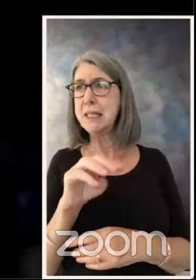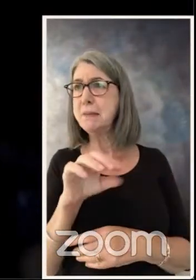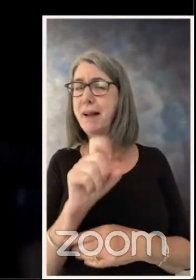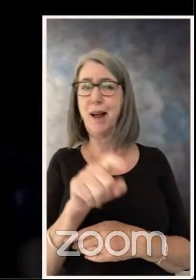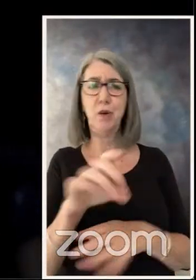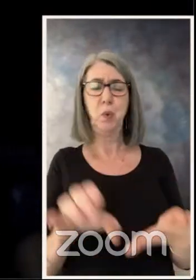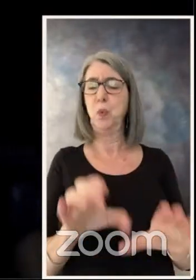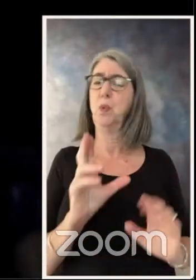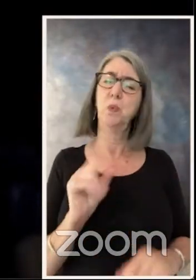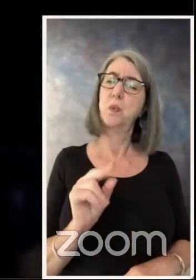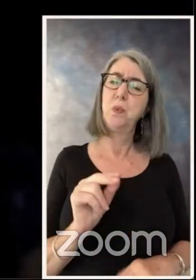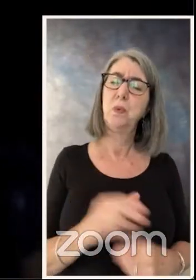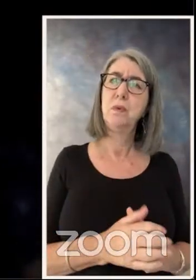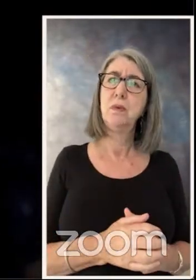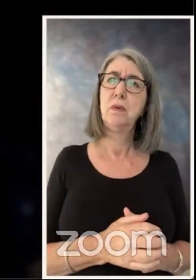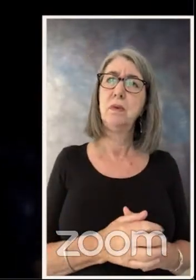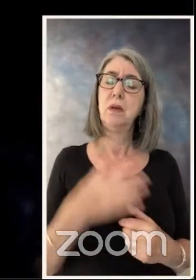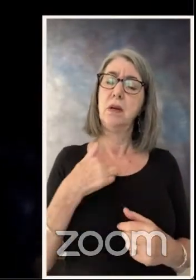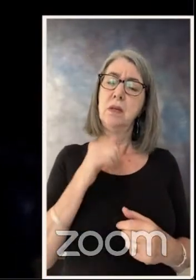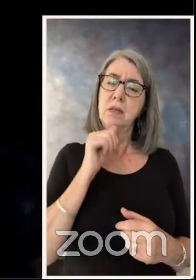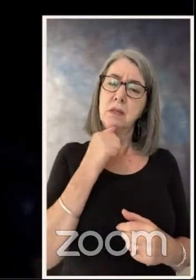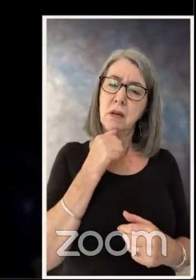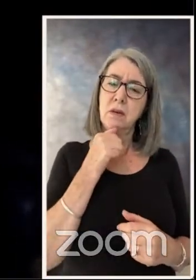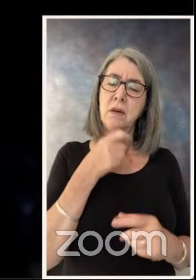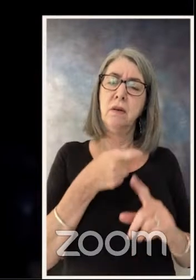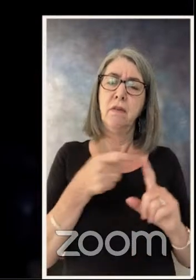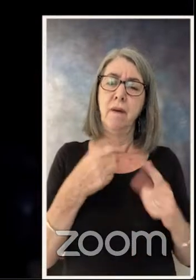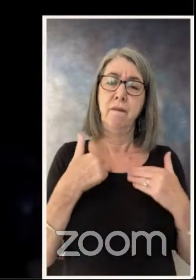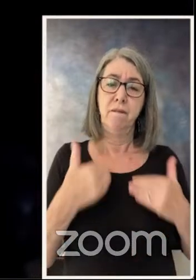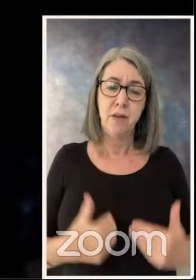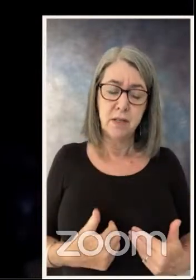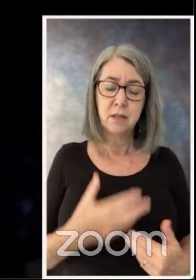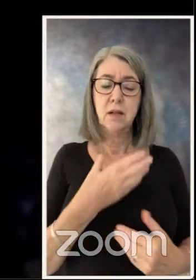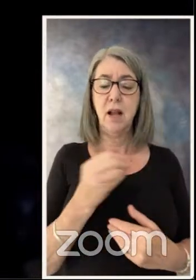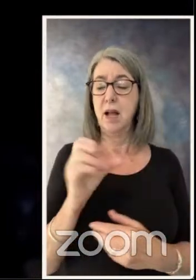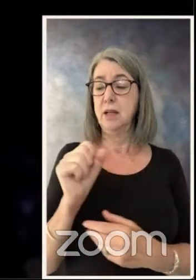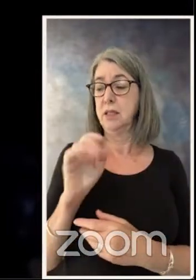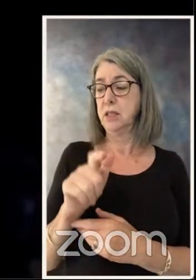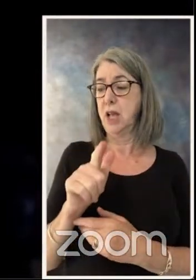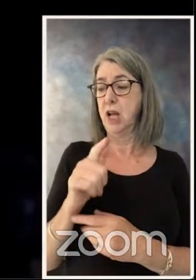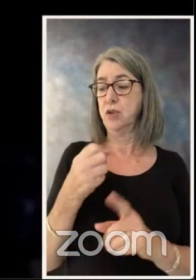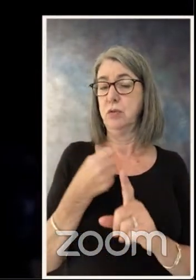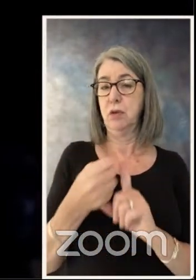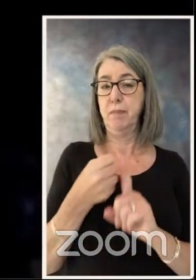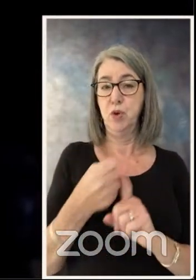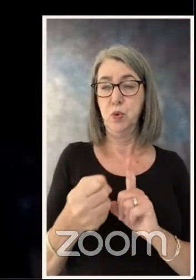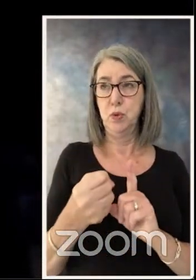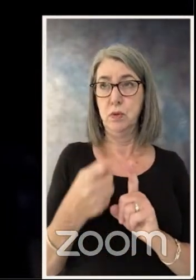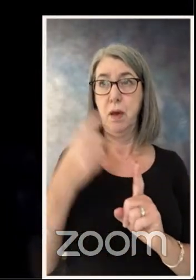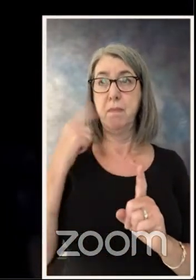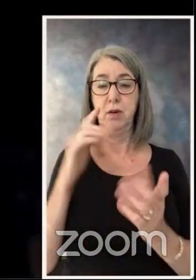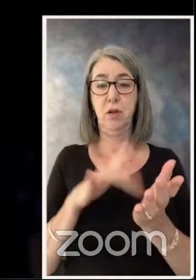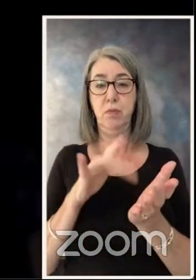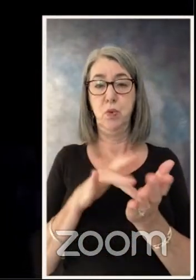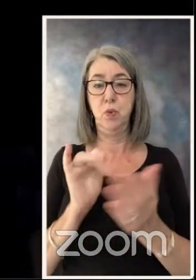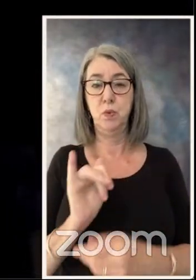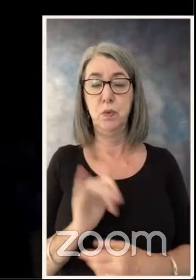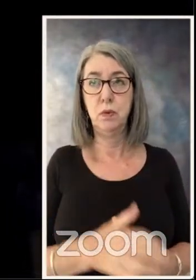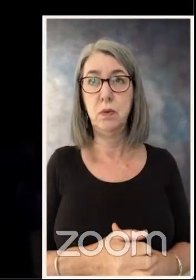do. I suffered from physical and sexual abuse and mental